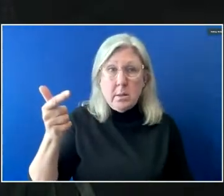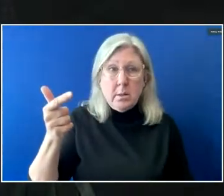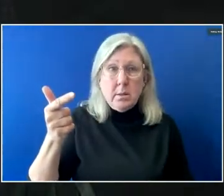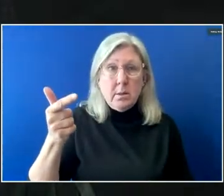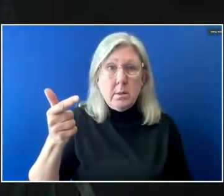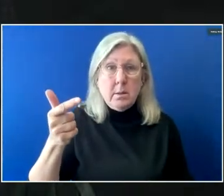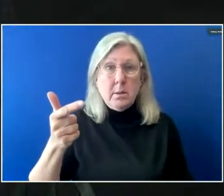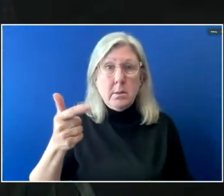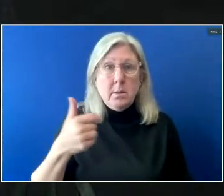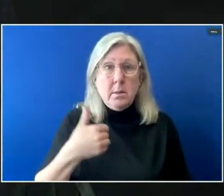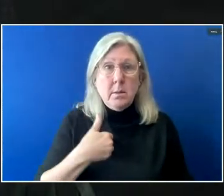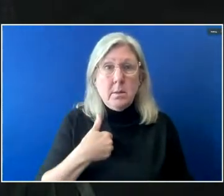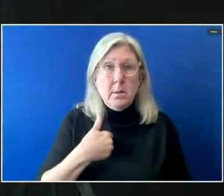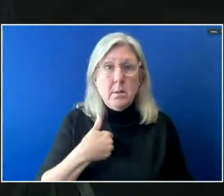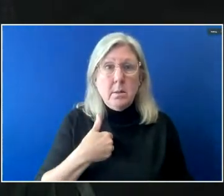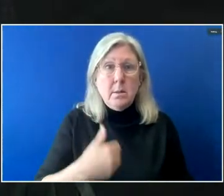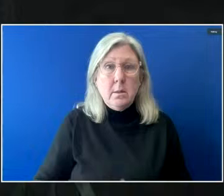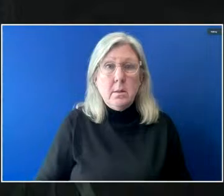second